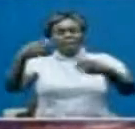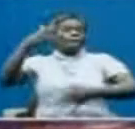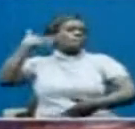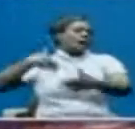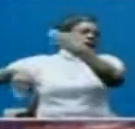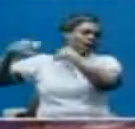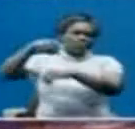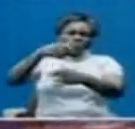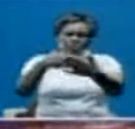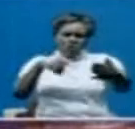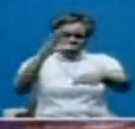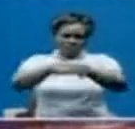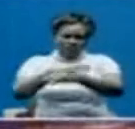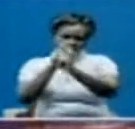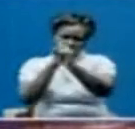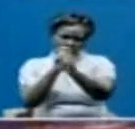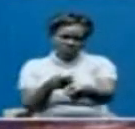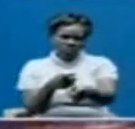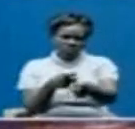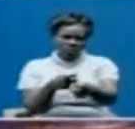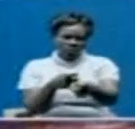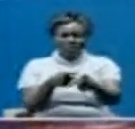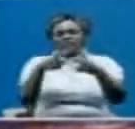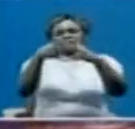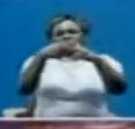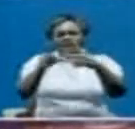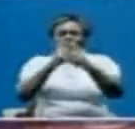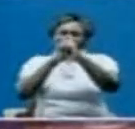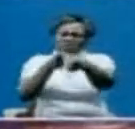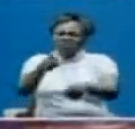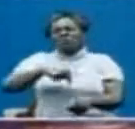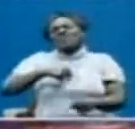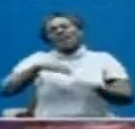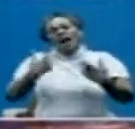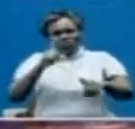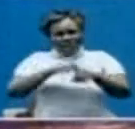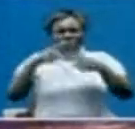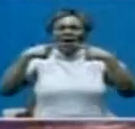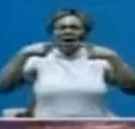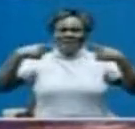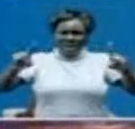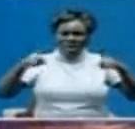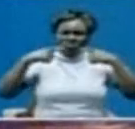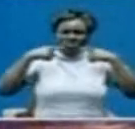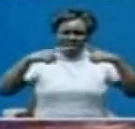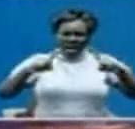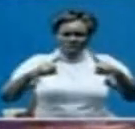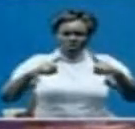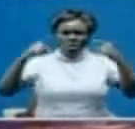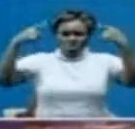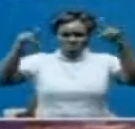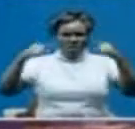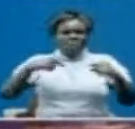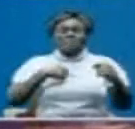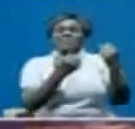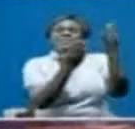we go to the awards. Yes. Actually, you know what? Let's start with the awards. What was it like when they announced and the winner is? Actually, I was